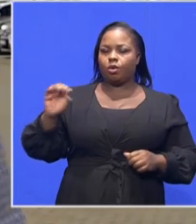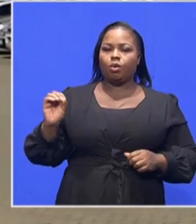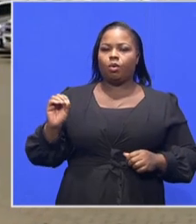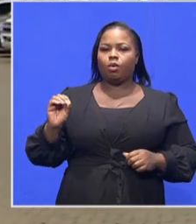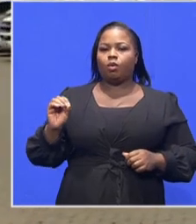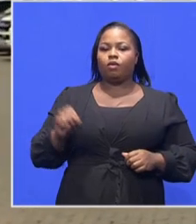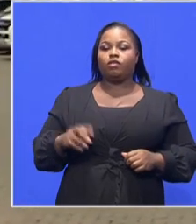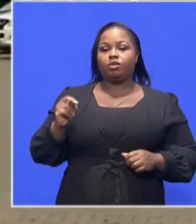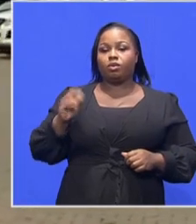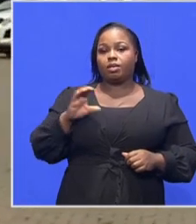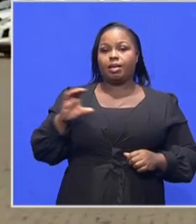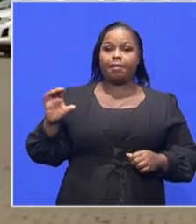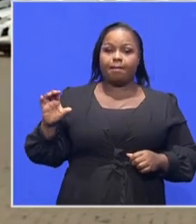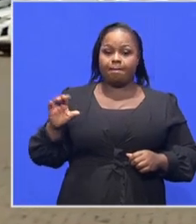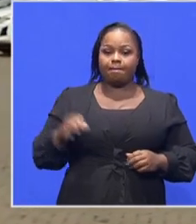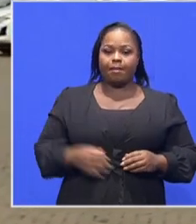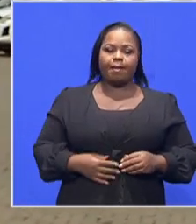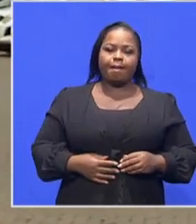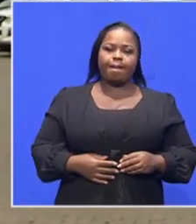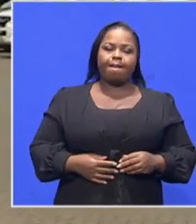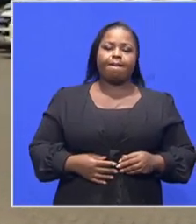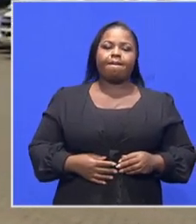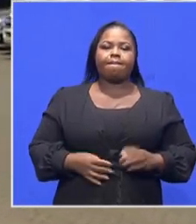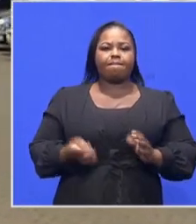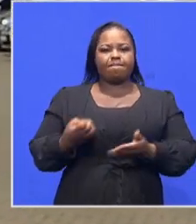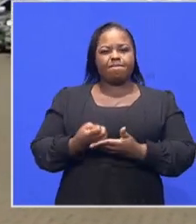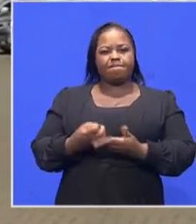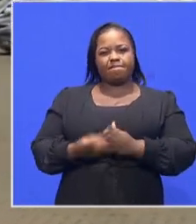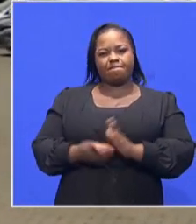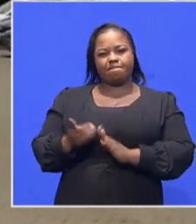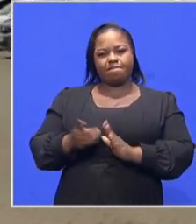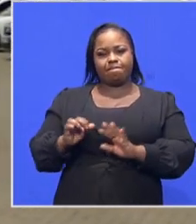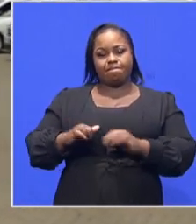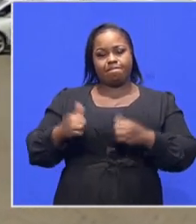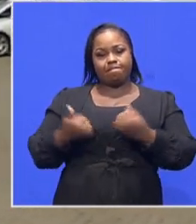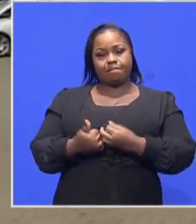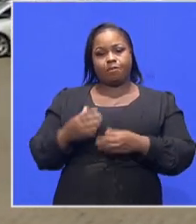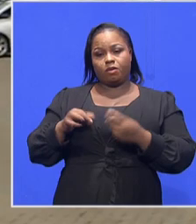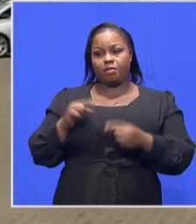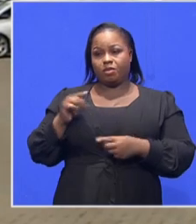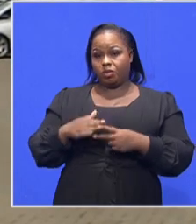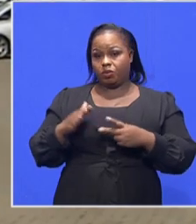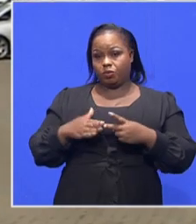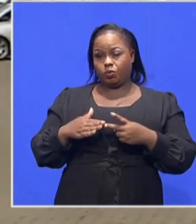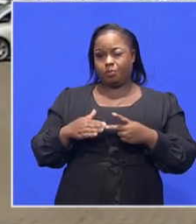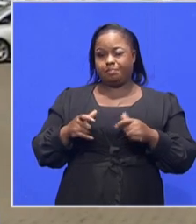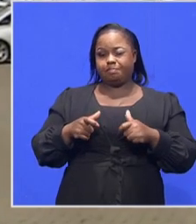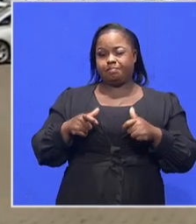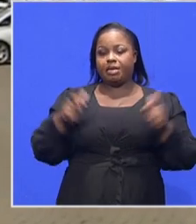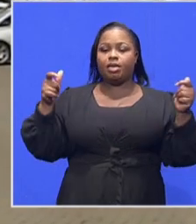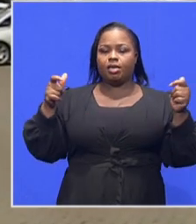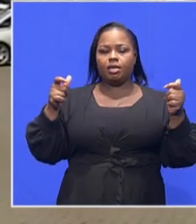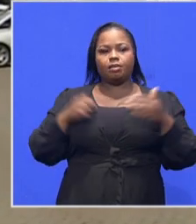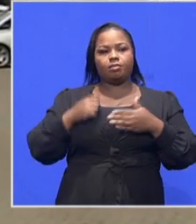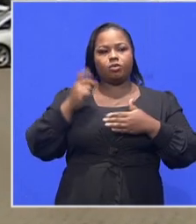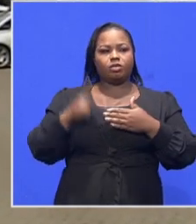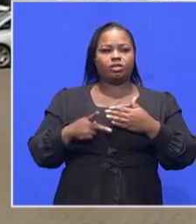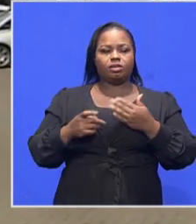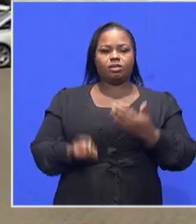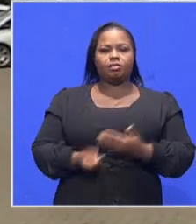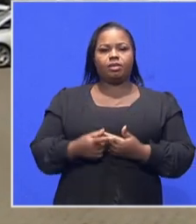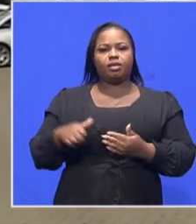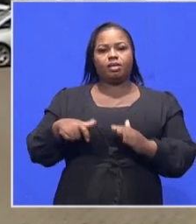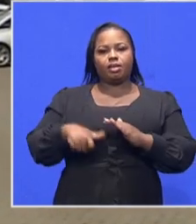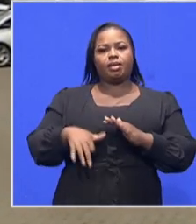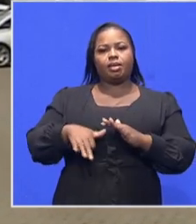of the Northern Cape Economic Development Agency, talking about those two very massive infrastructure projects that's happening in the